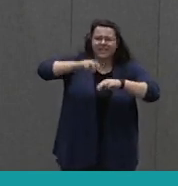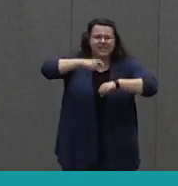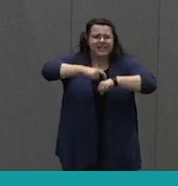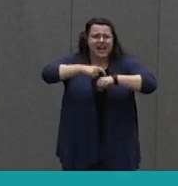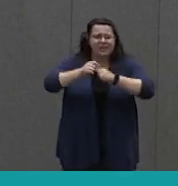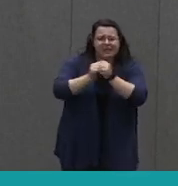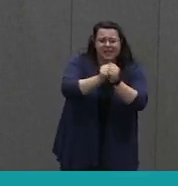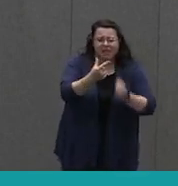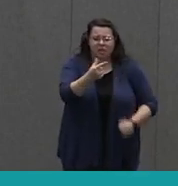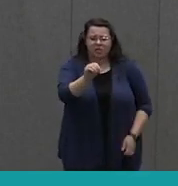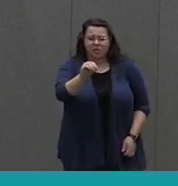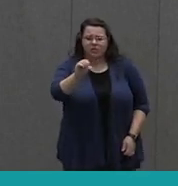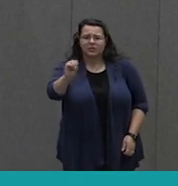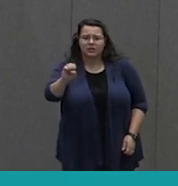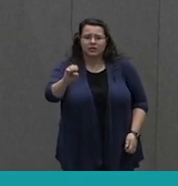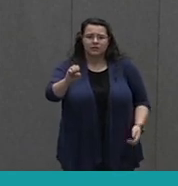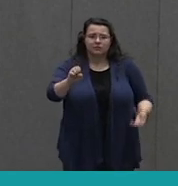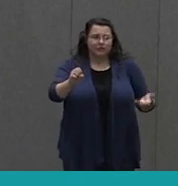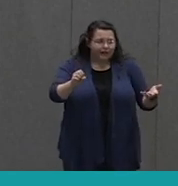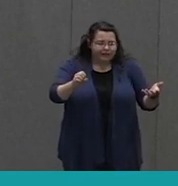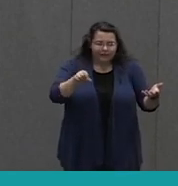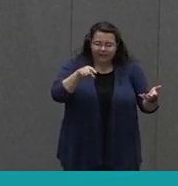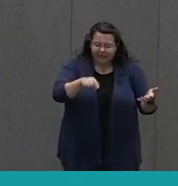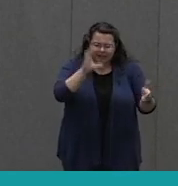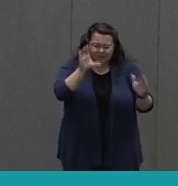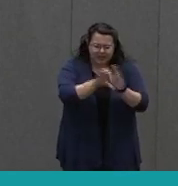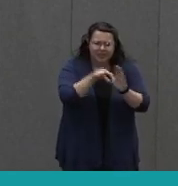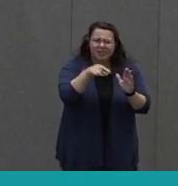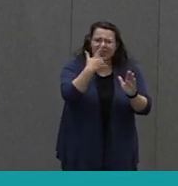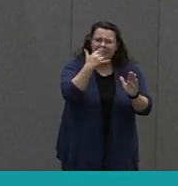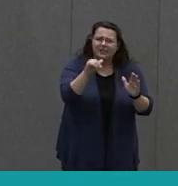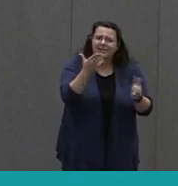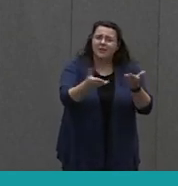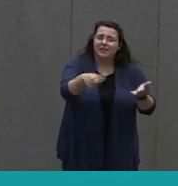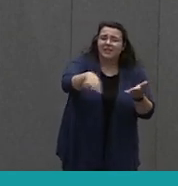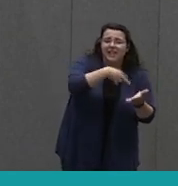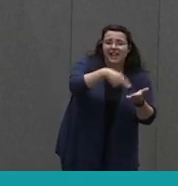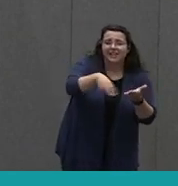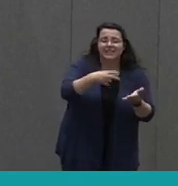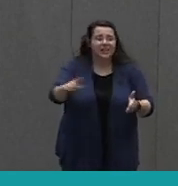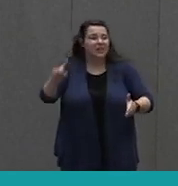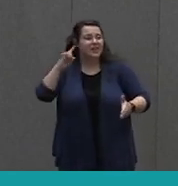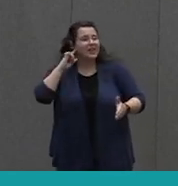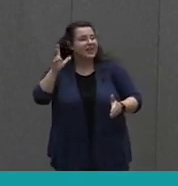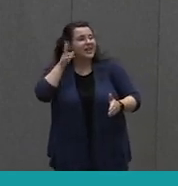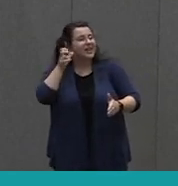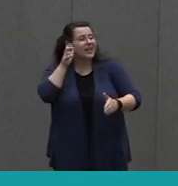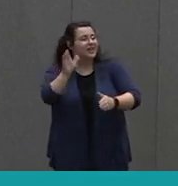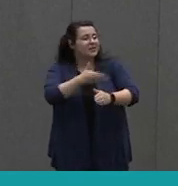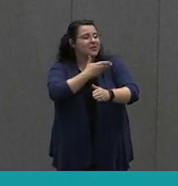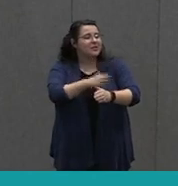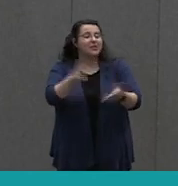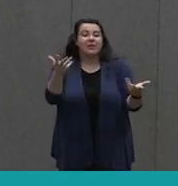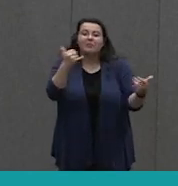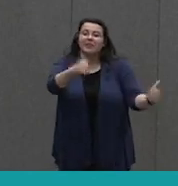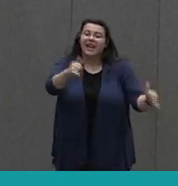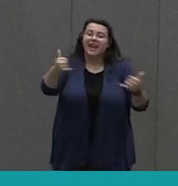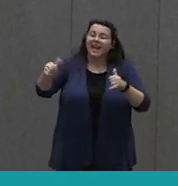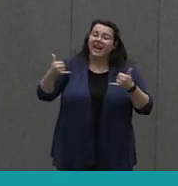looks different. She doesn't have that grumpy, grouchy,